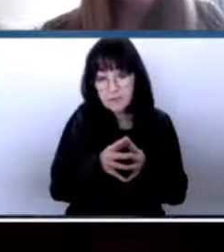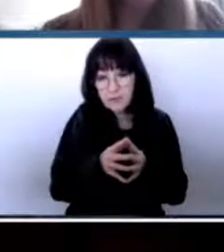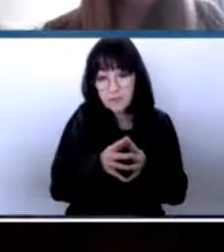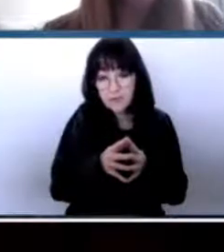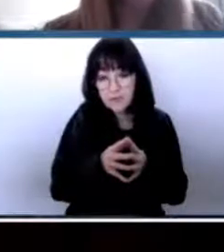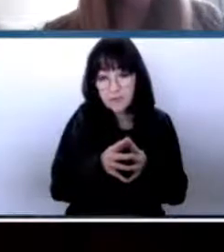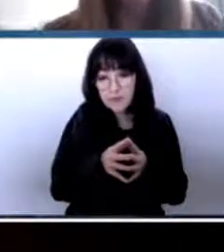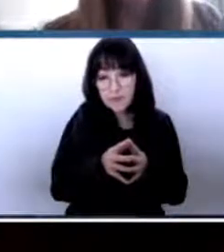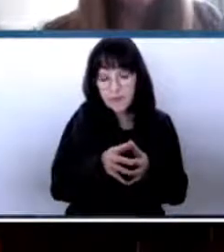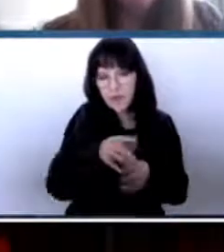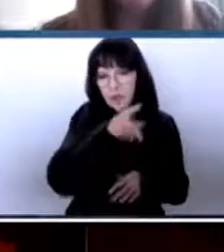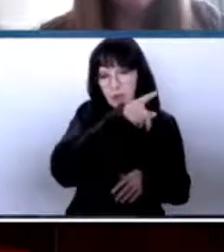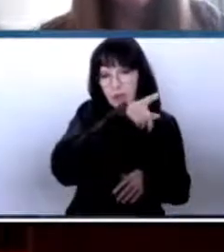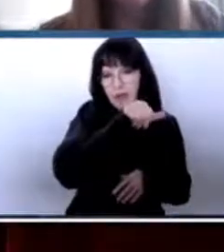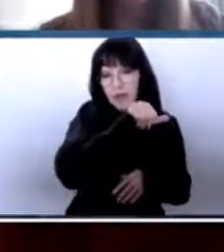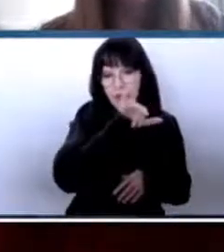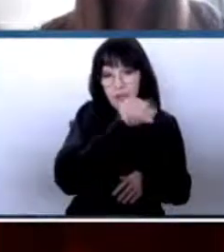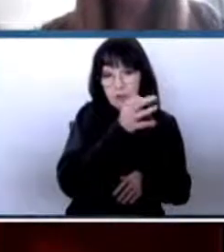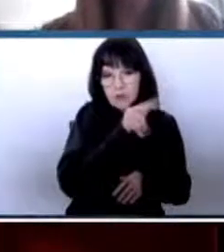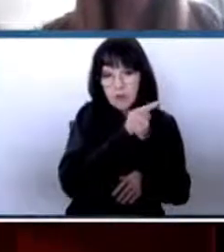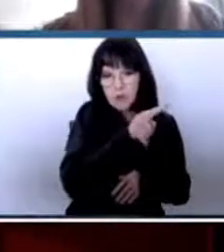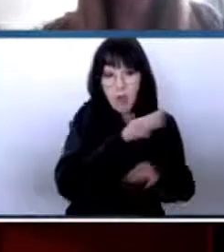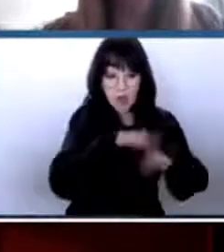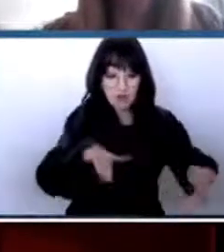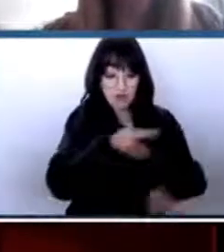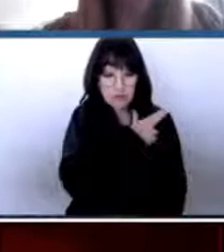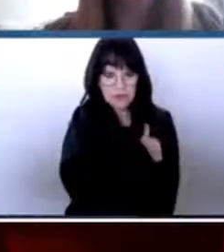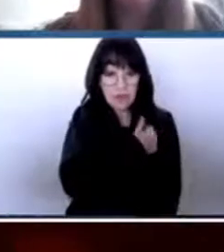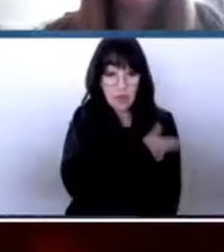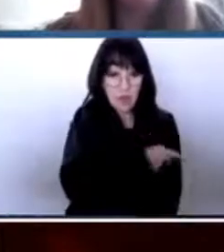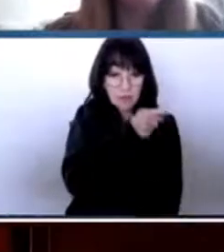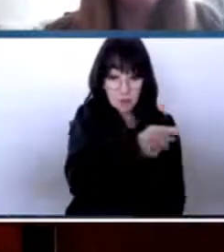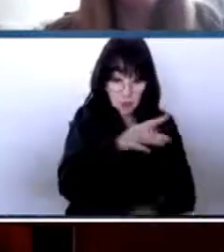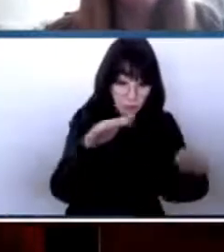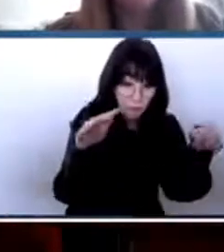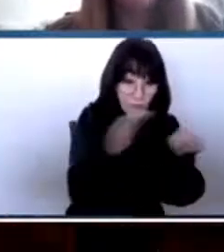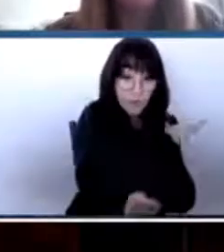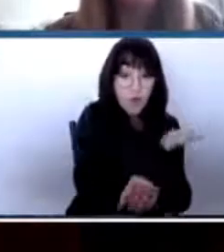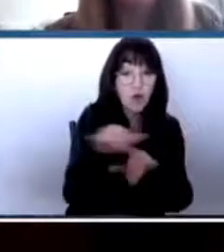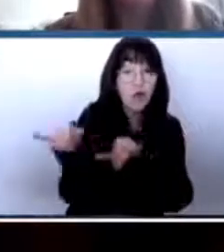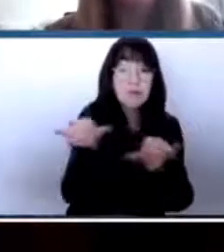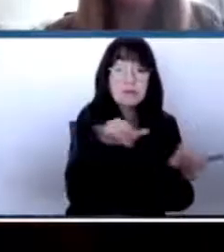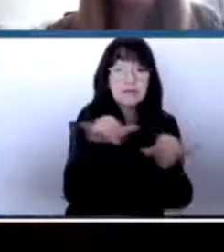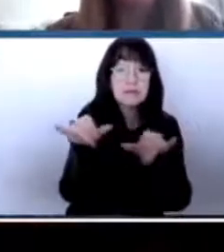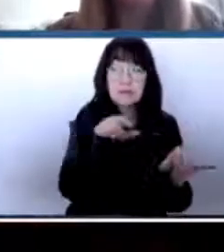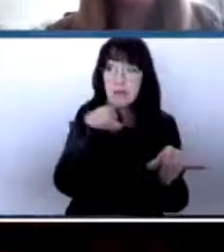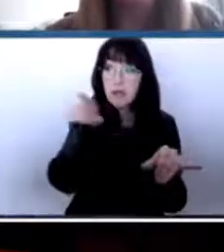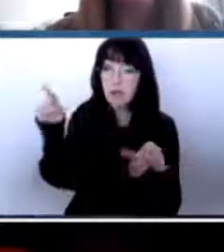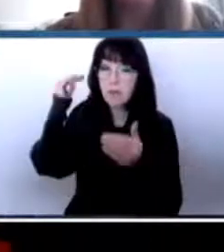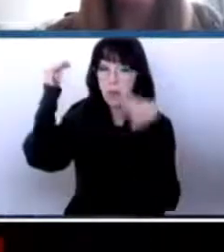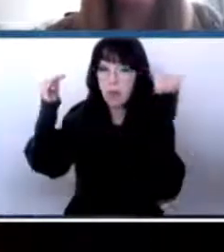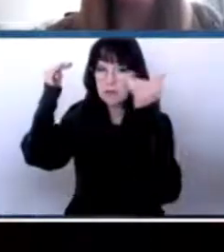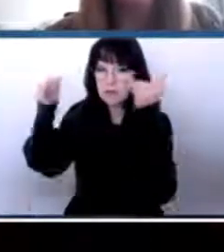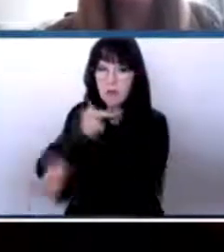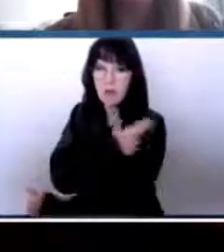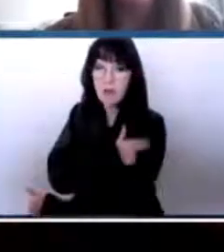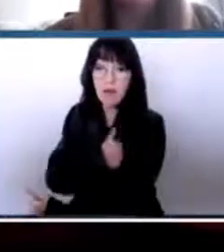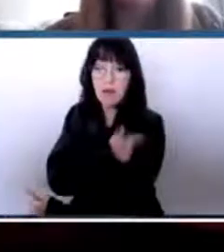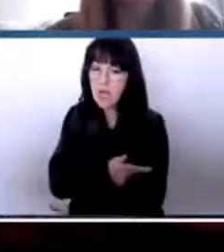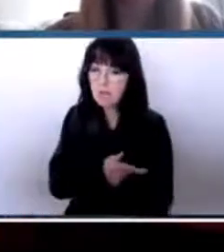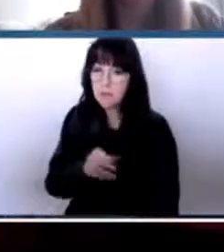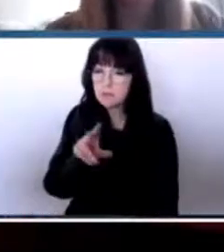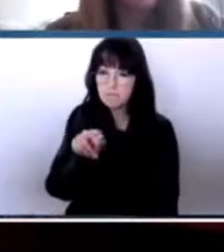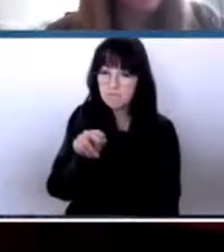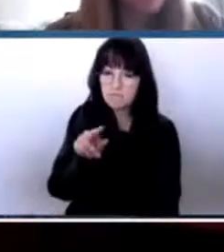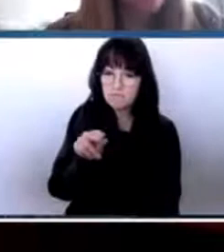capacity issues to the same extent that the mostly adult serving hospitals in our state